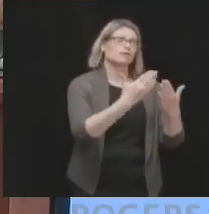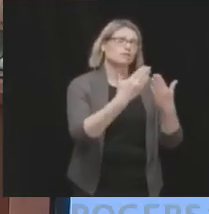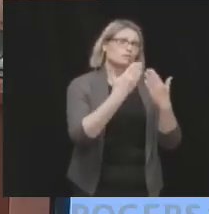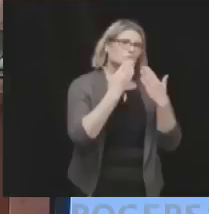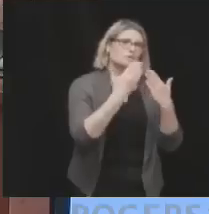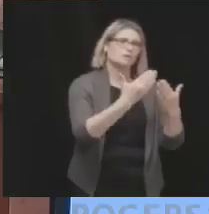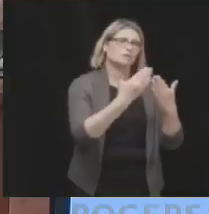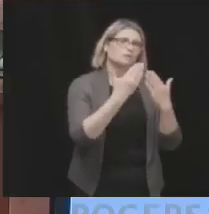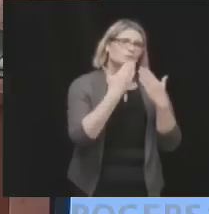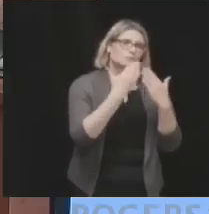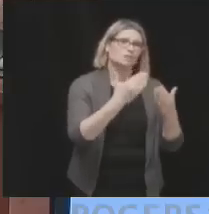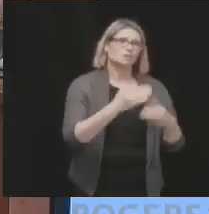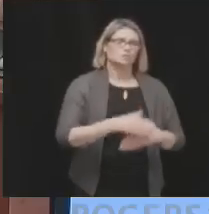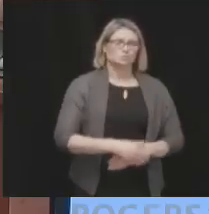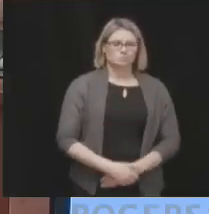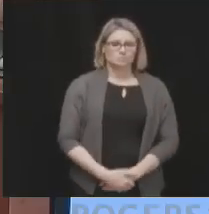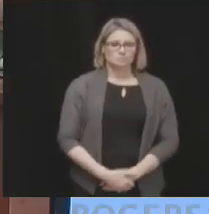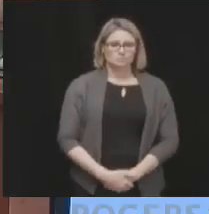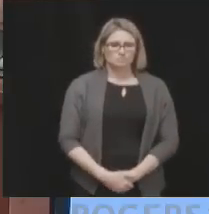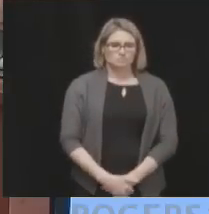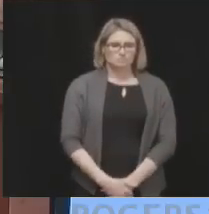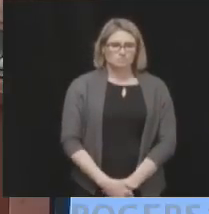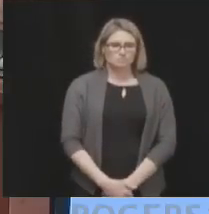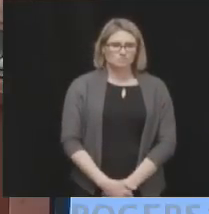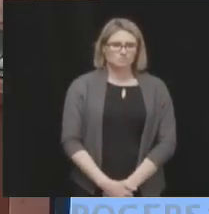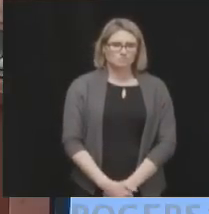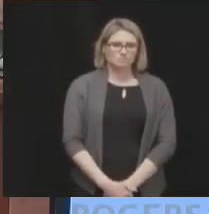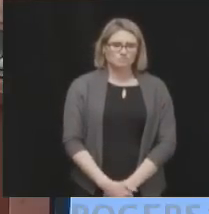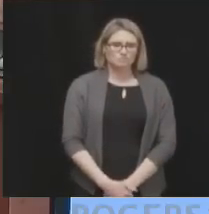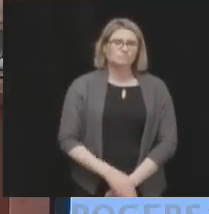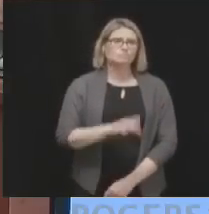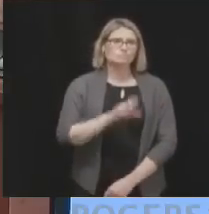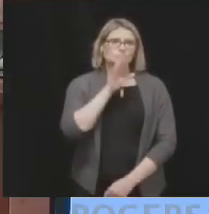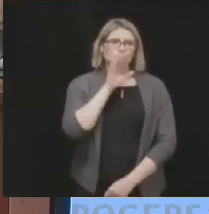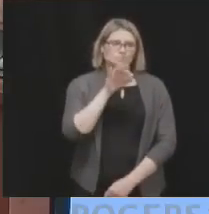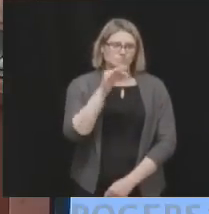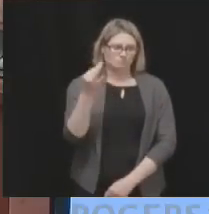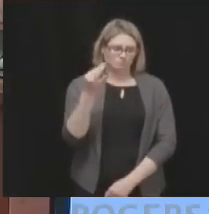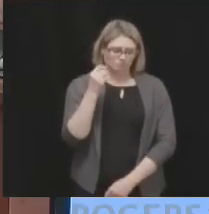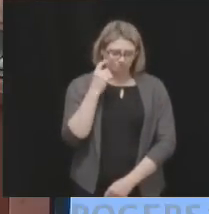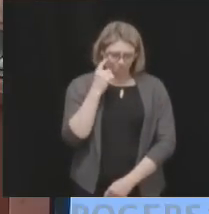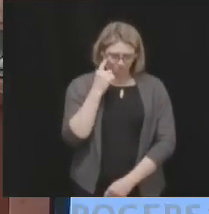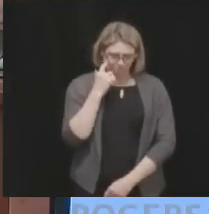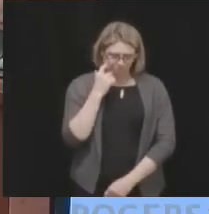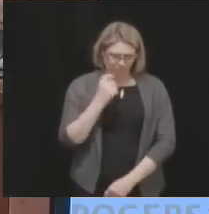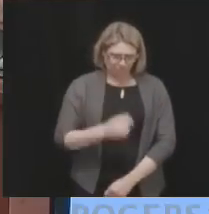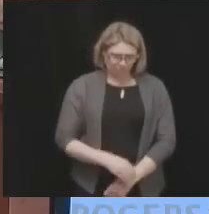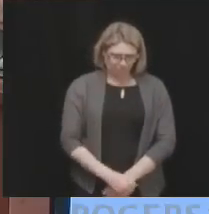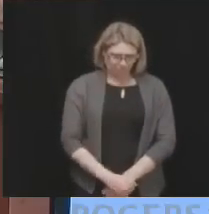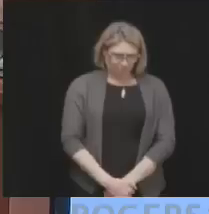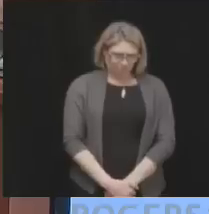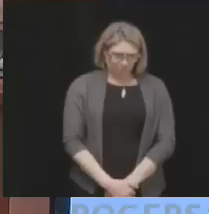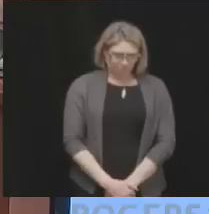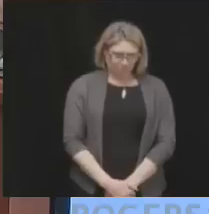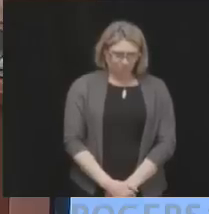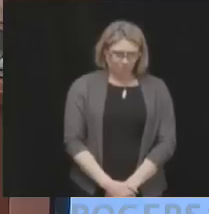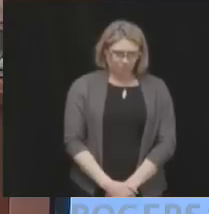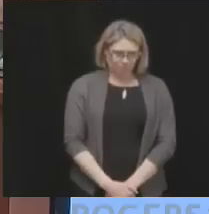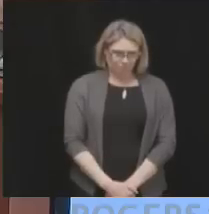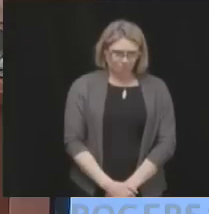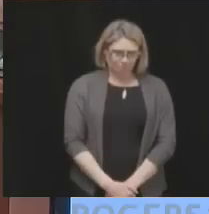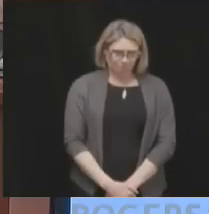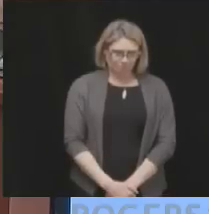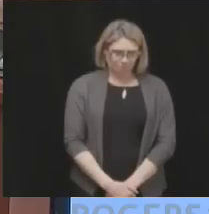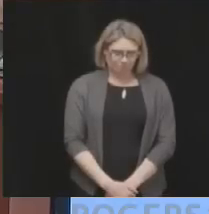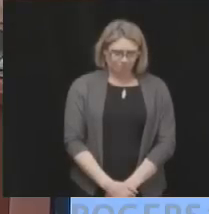ensemble, together, we will overcome this virus, and New Brunswick will always show itself at the essence of